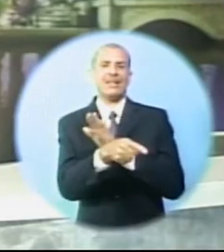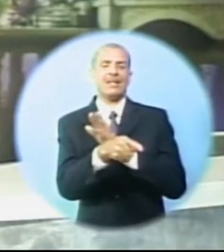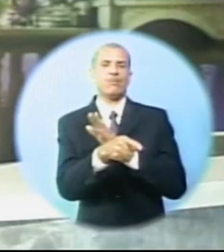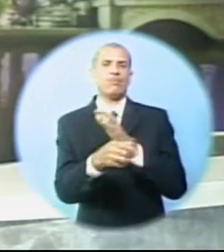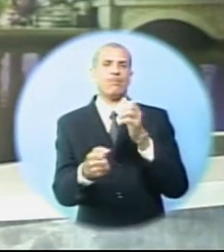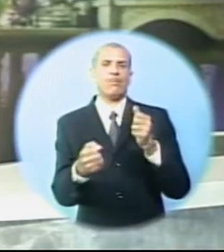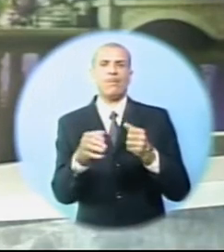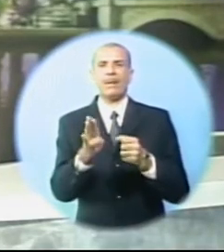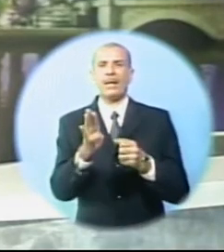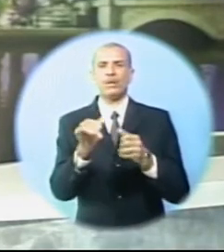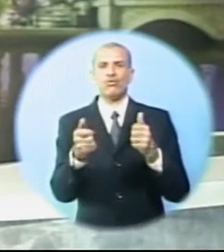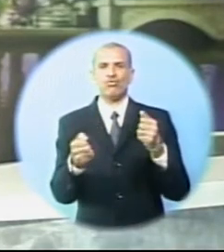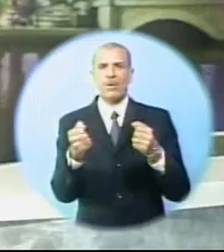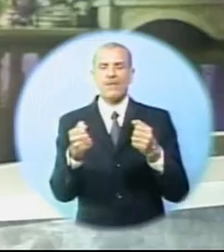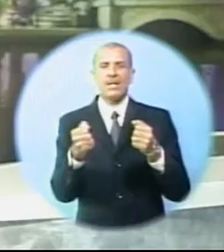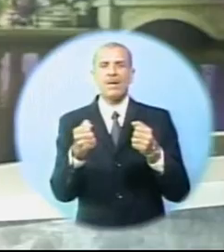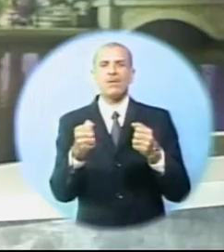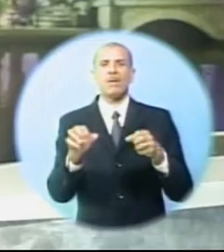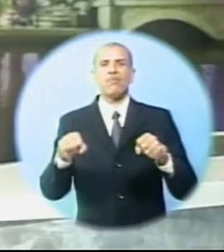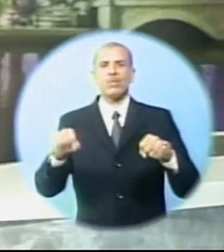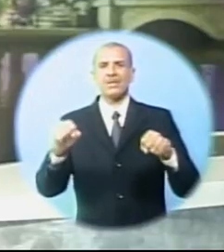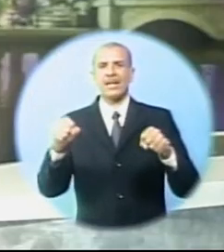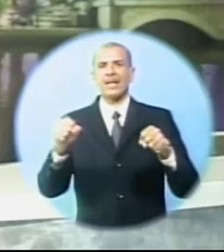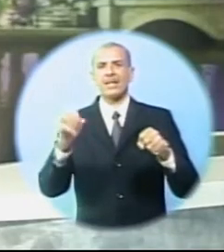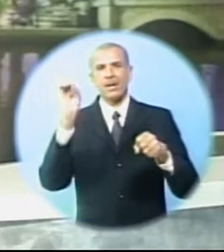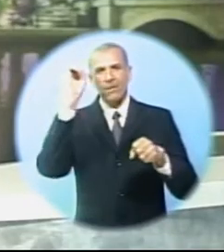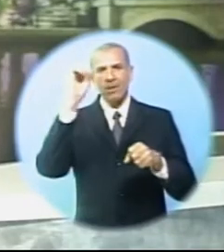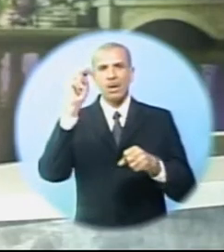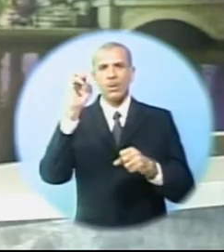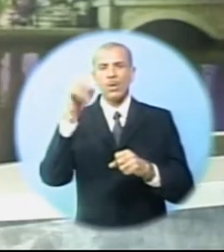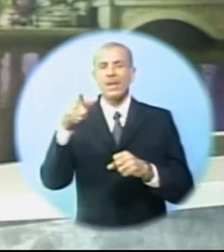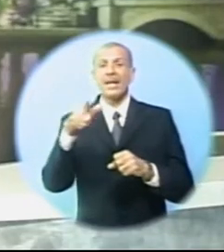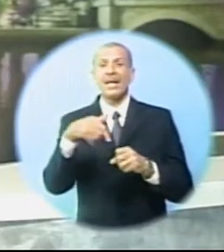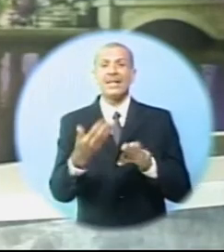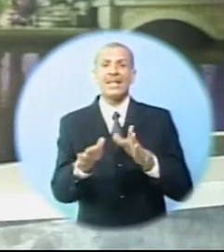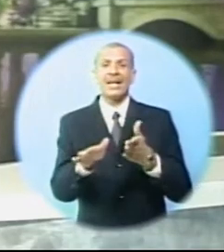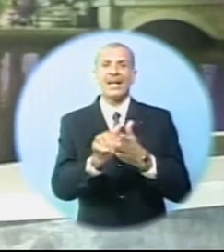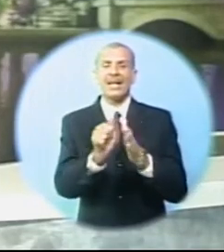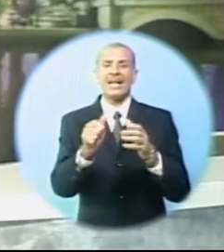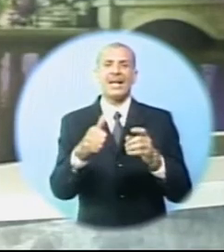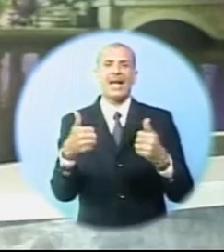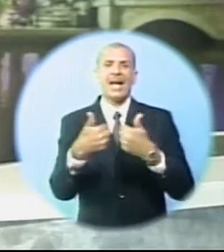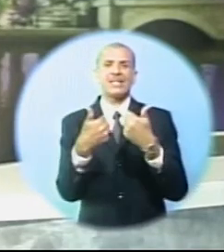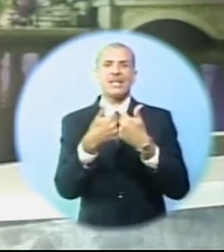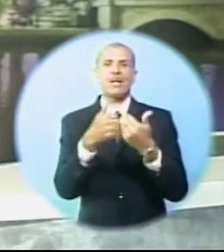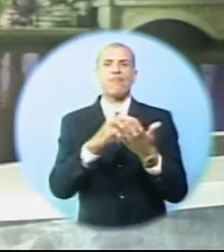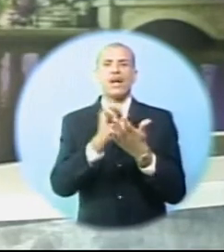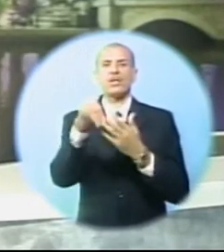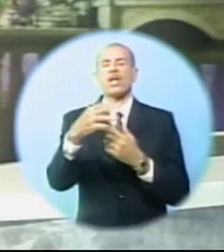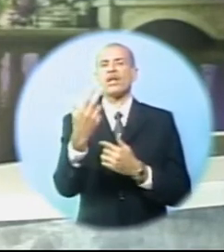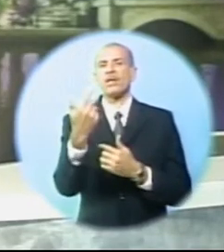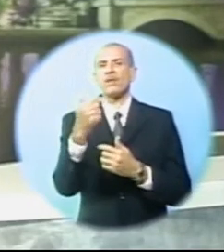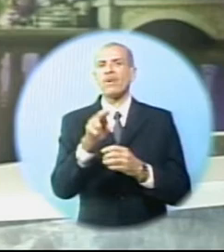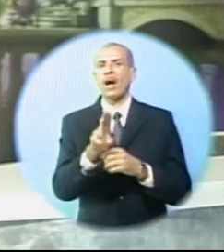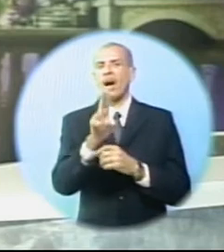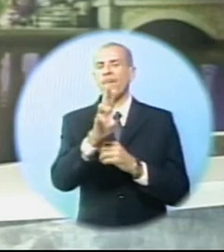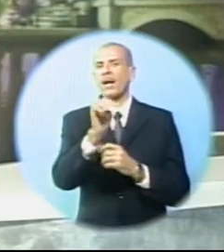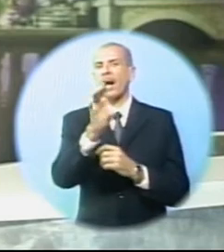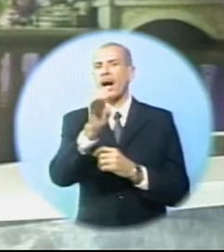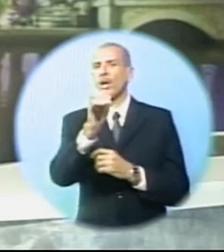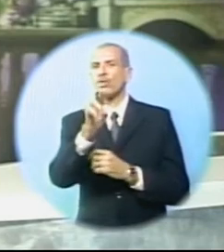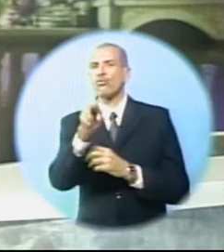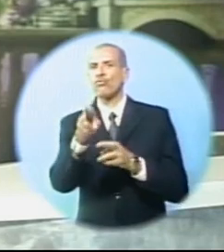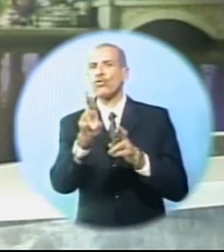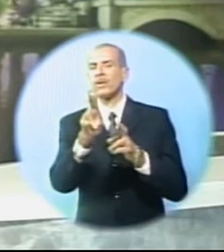It's in connection with the death of motorcyclist Irvin Noel. He died at the scene of an accident on March 13th on Upper Carlton Road,